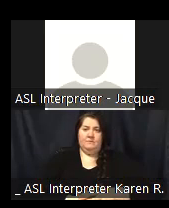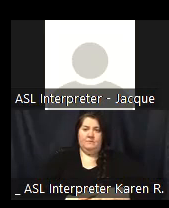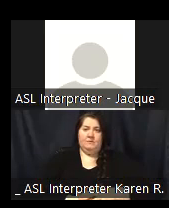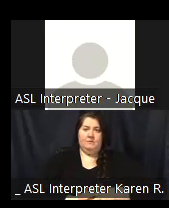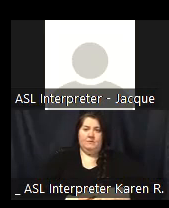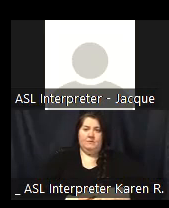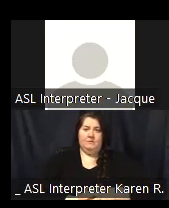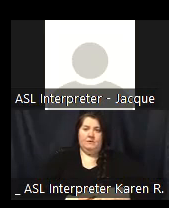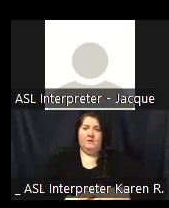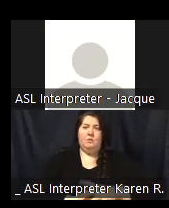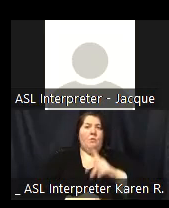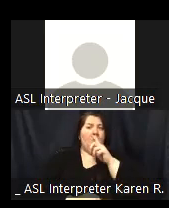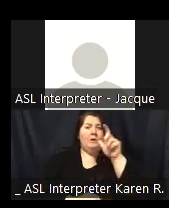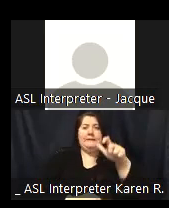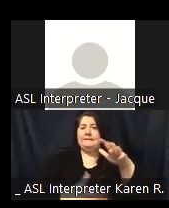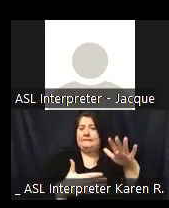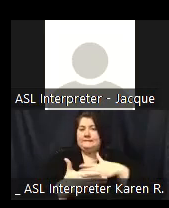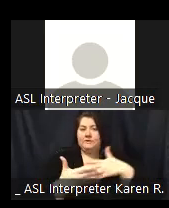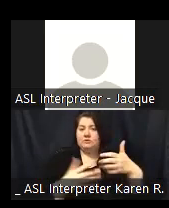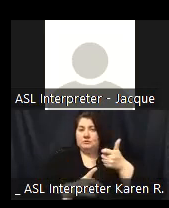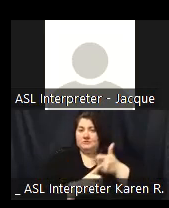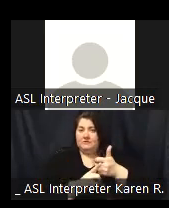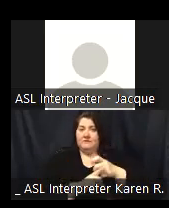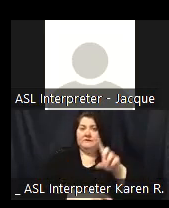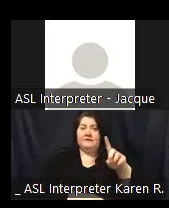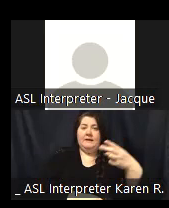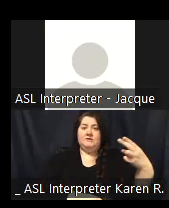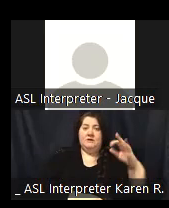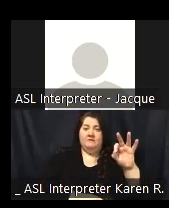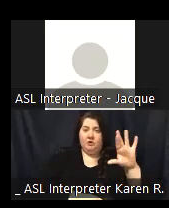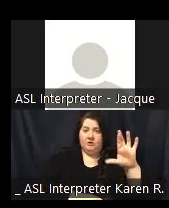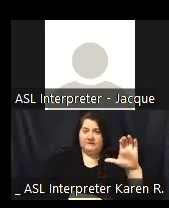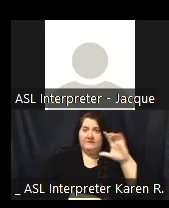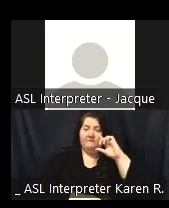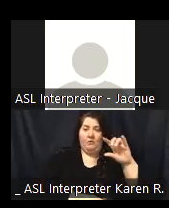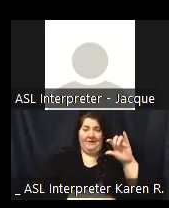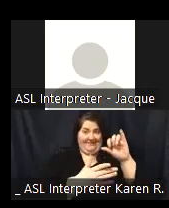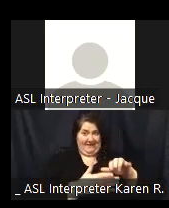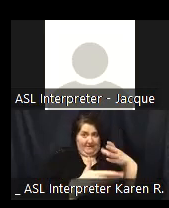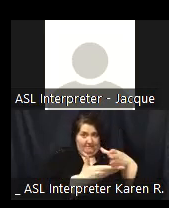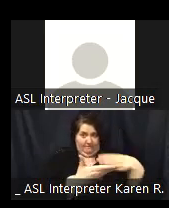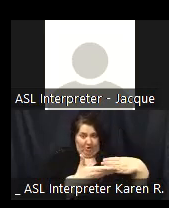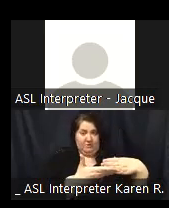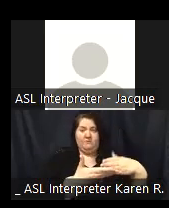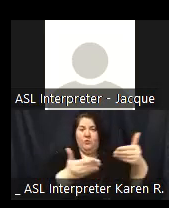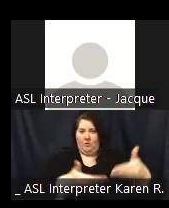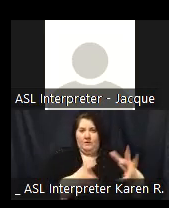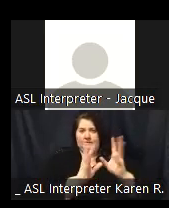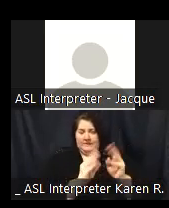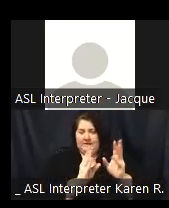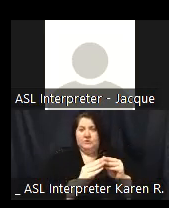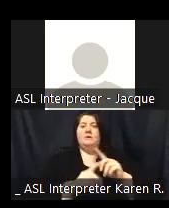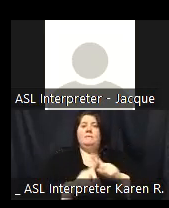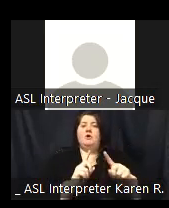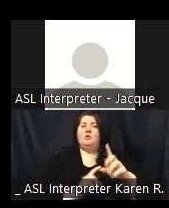you won't need to schedule it as a DHH FRC for that, but for the welcome session, but you'll need to